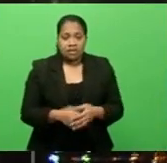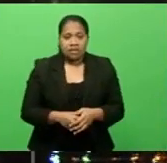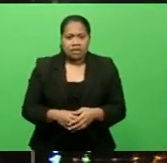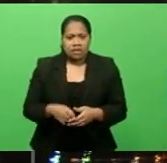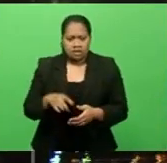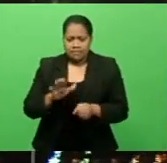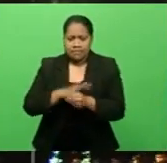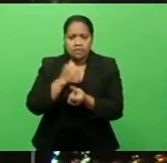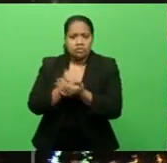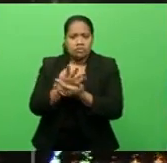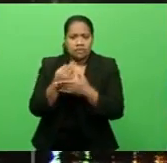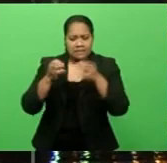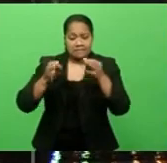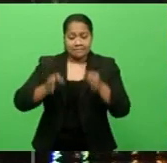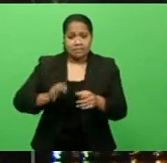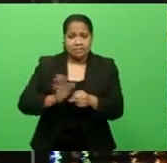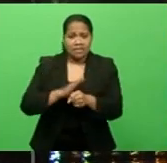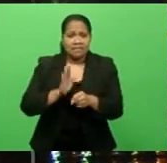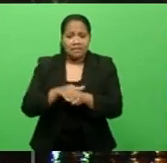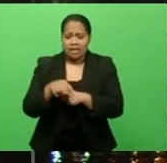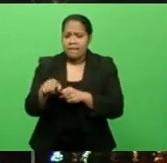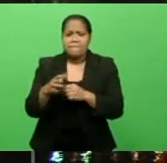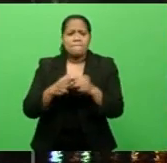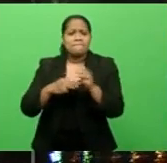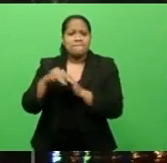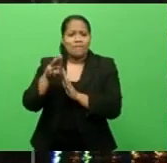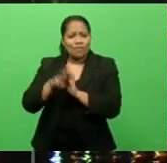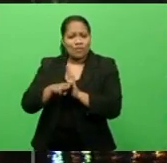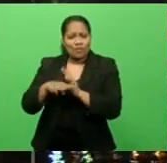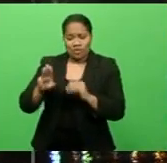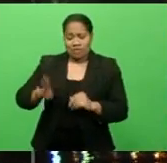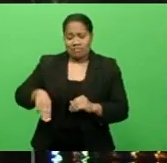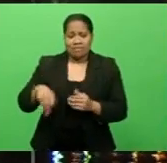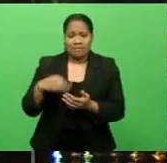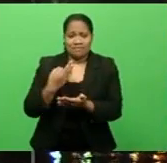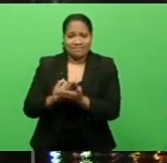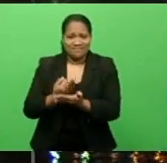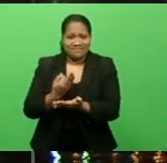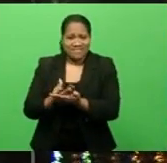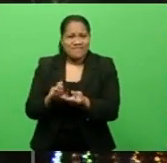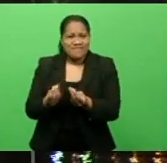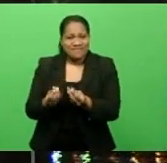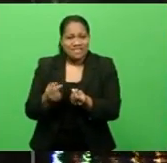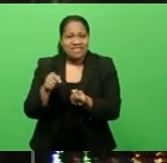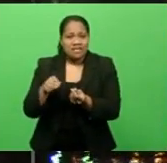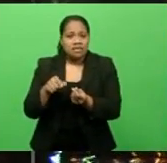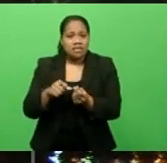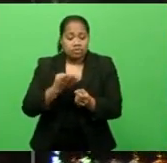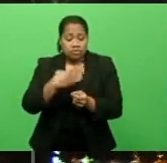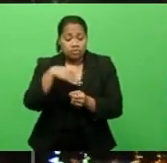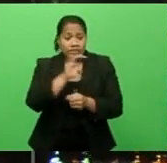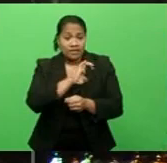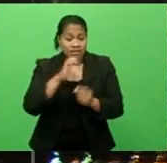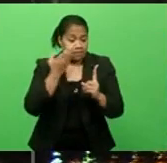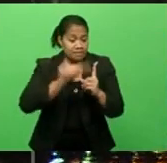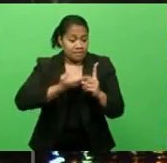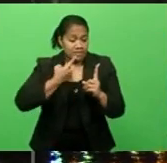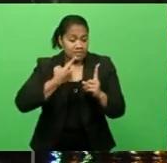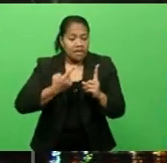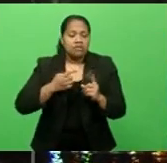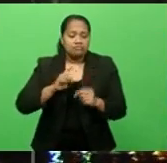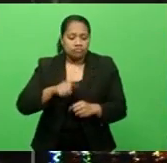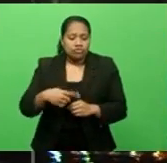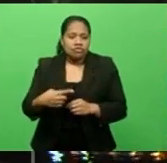are made on the management of members' funds. Chief Executive Chochi Koroi says they continue to assure members their funds